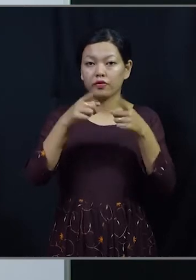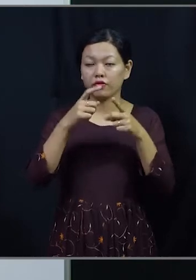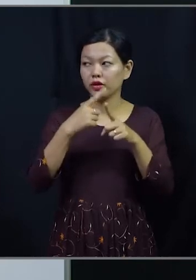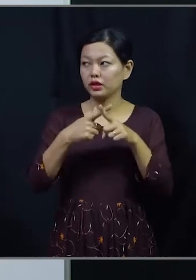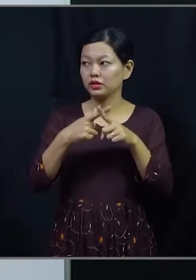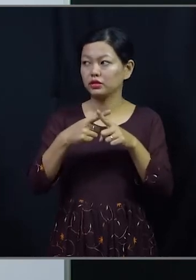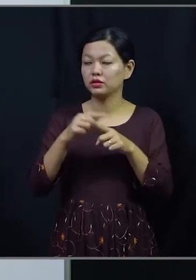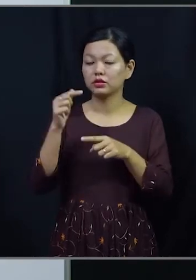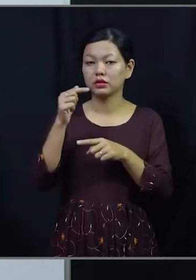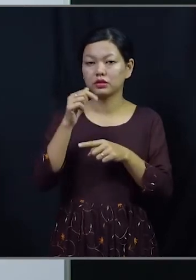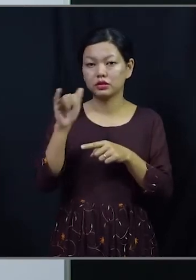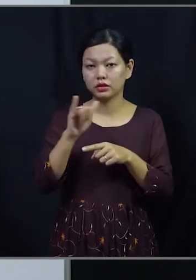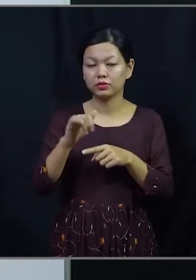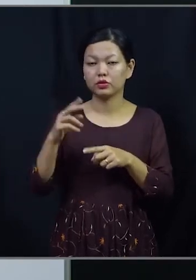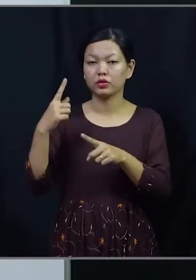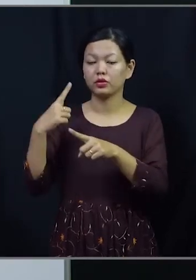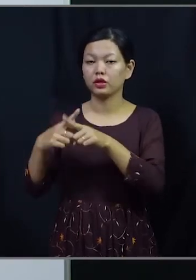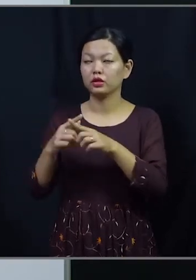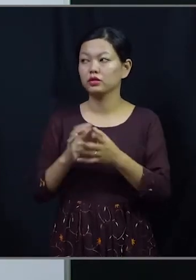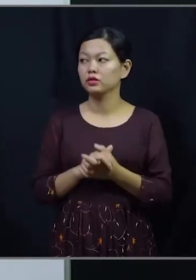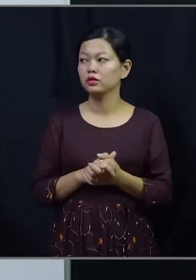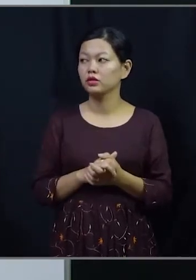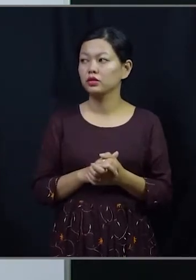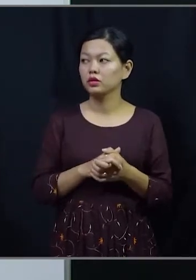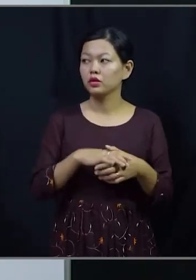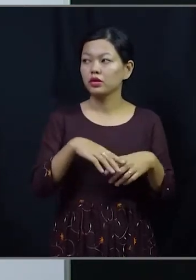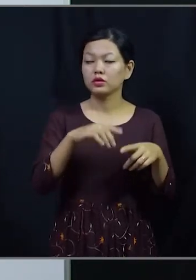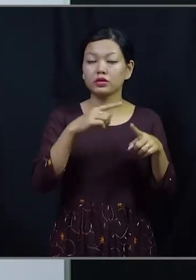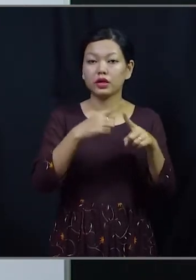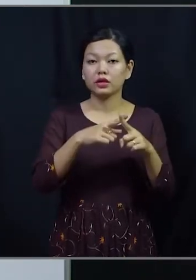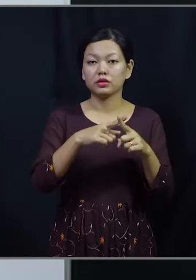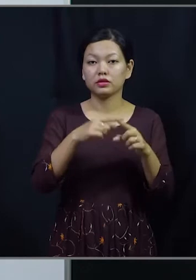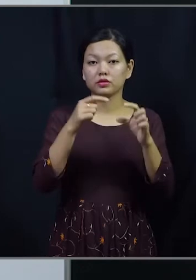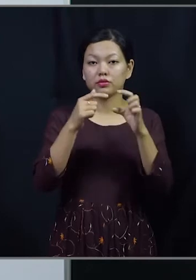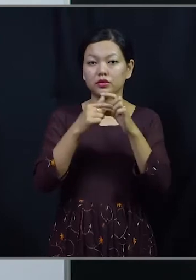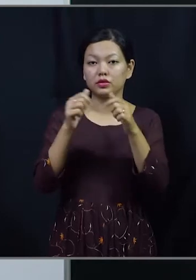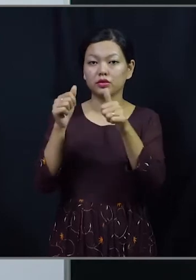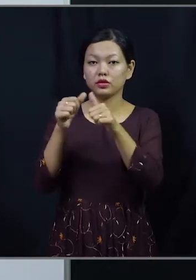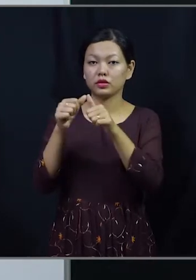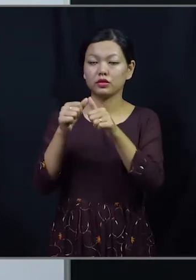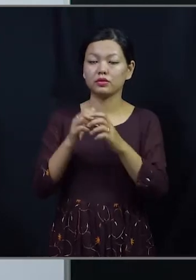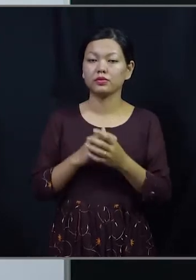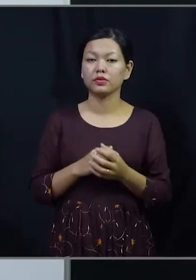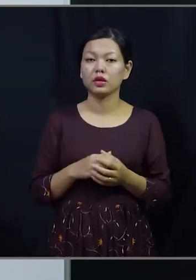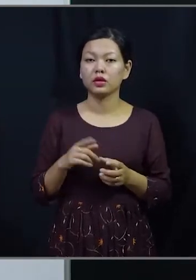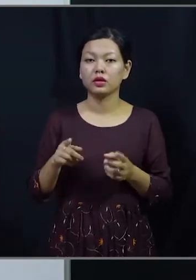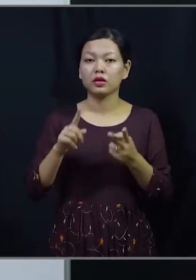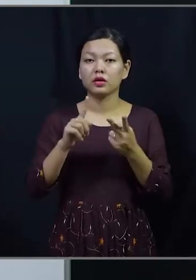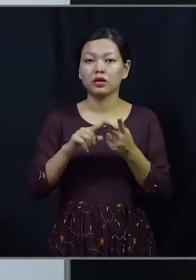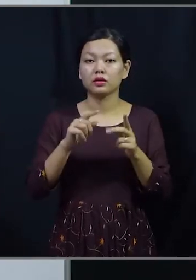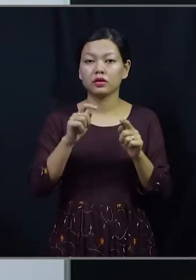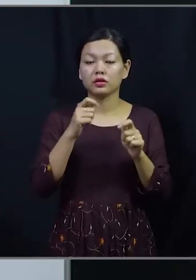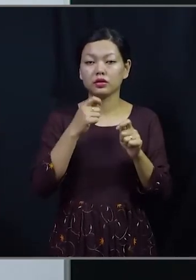For every X belongs to A, then we call this function as identity function. That is, the